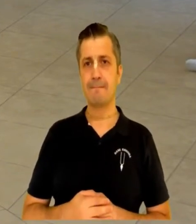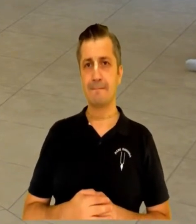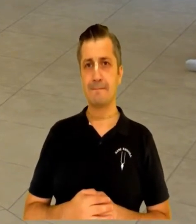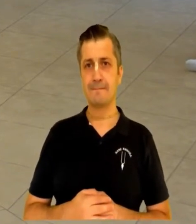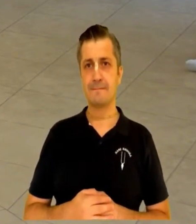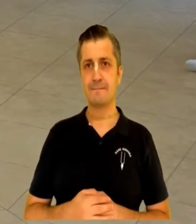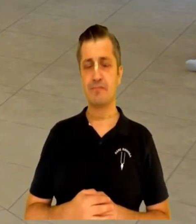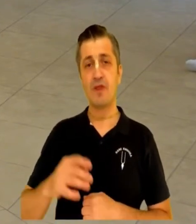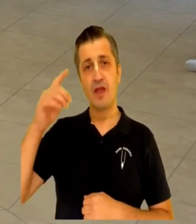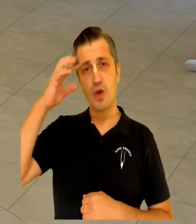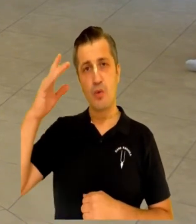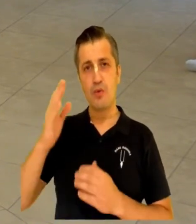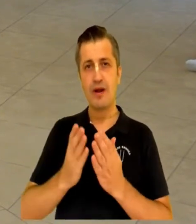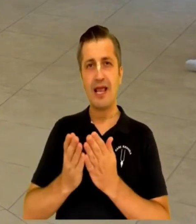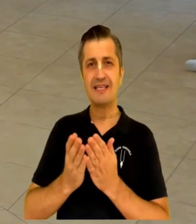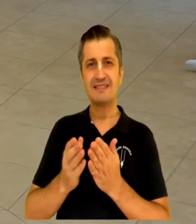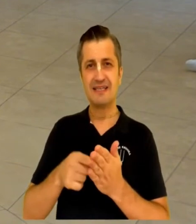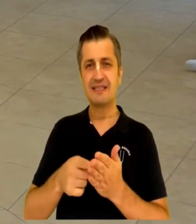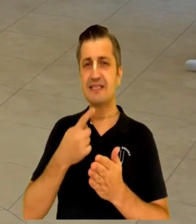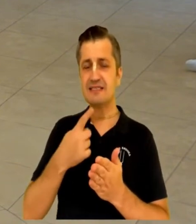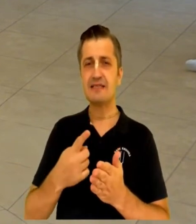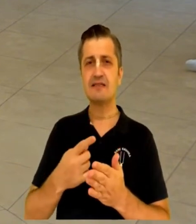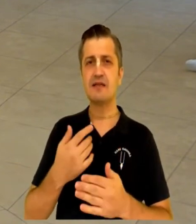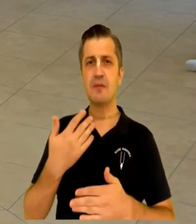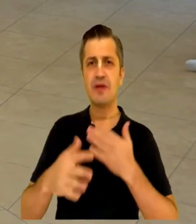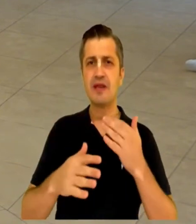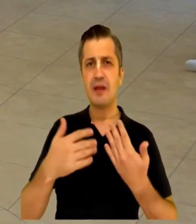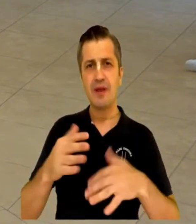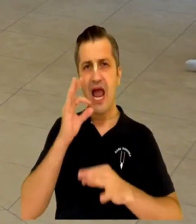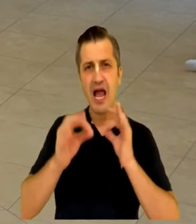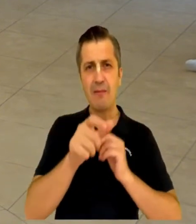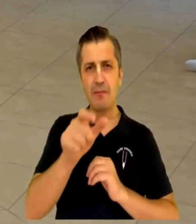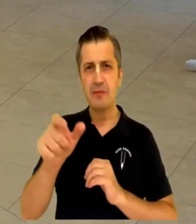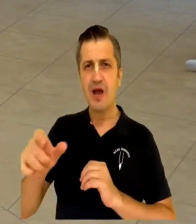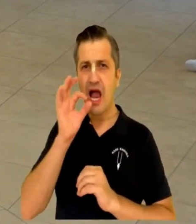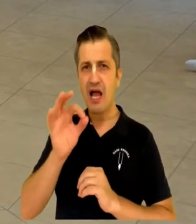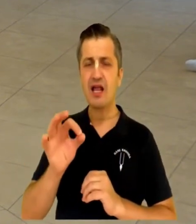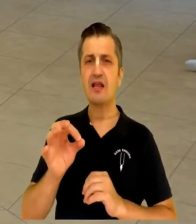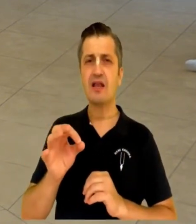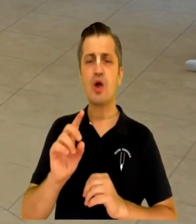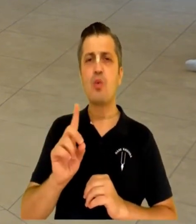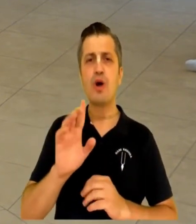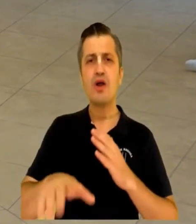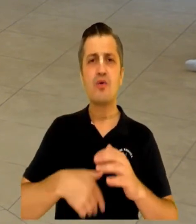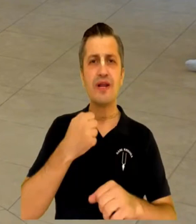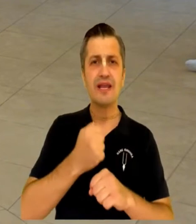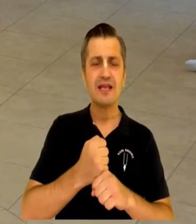regret having done in their life or not having done. So it's very important that we can also come at peace with those things,